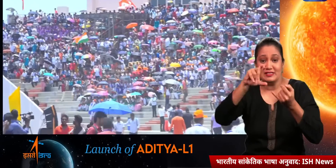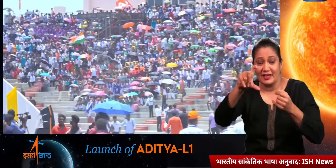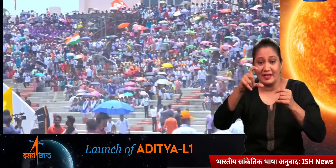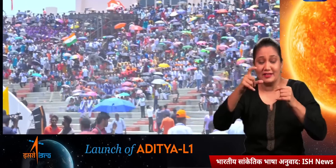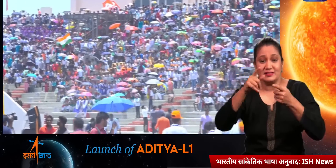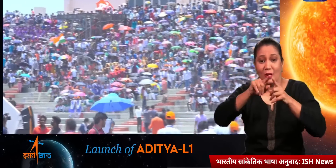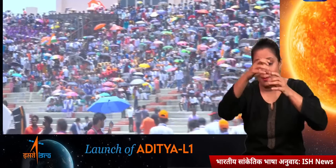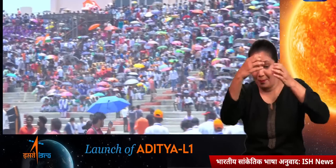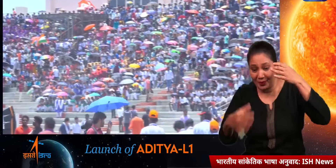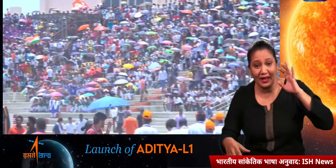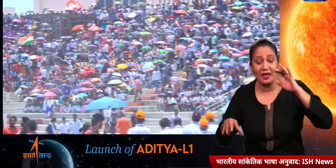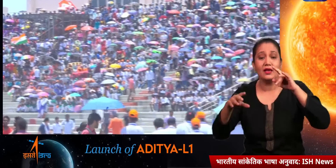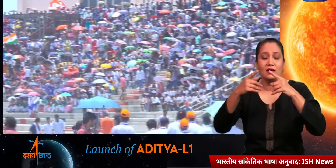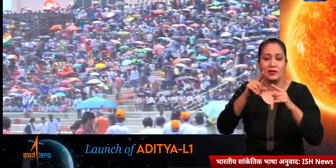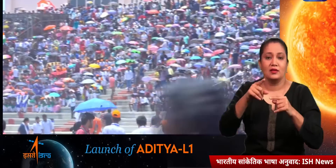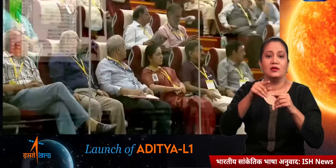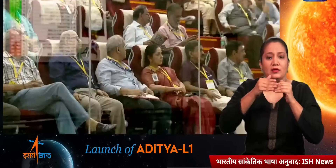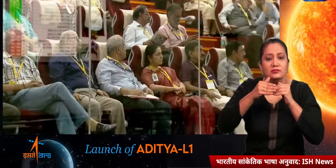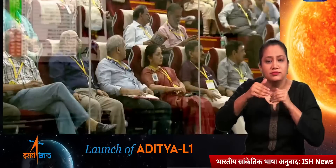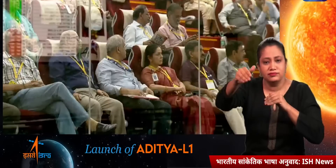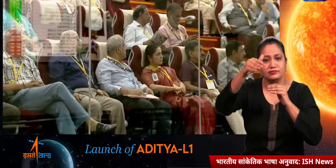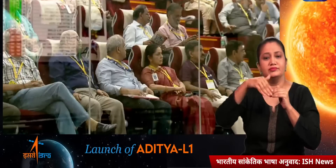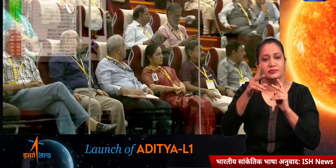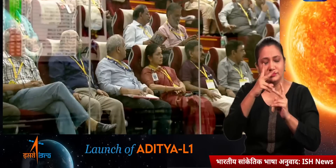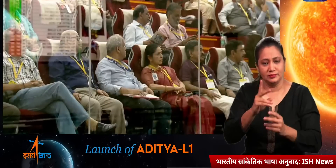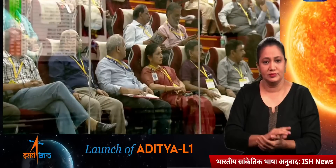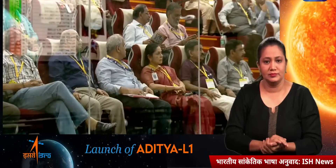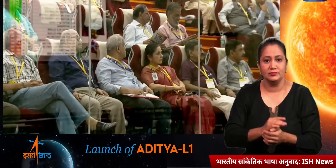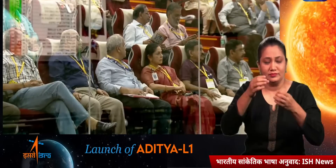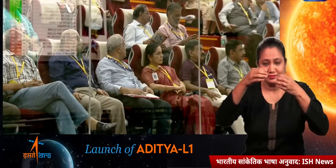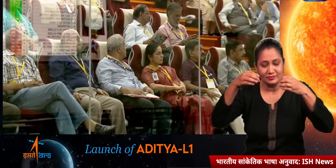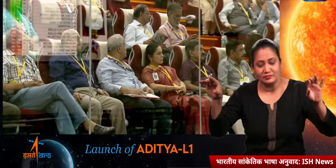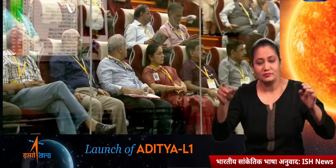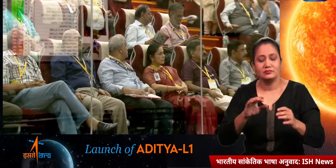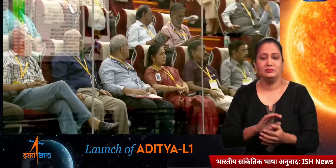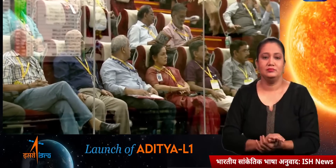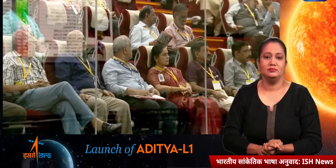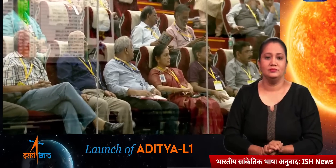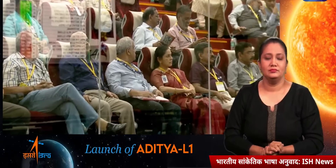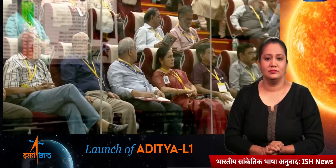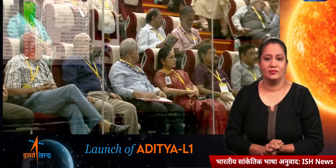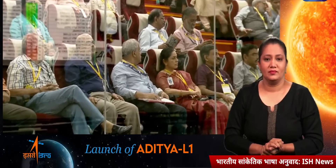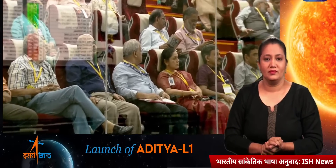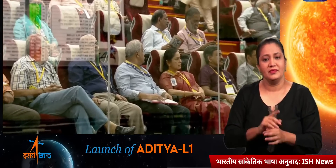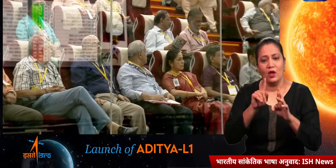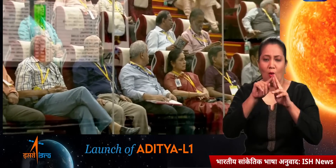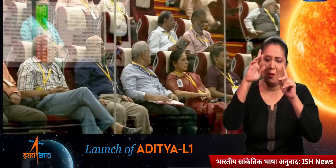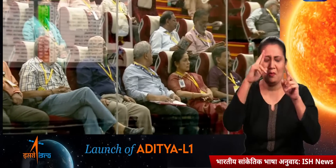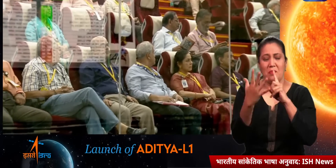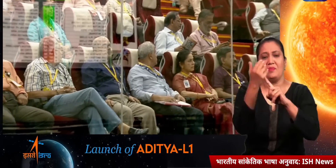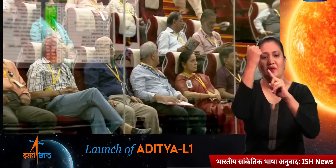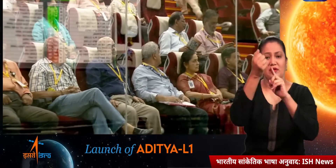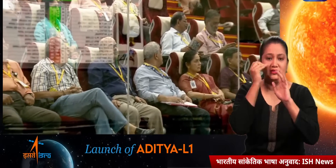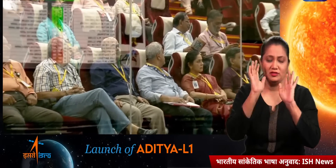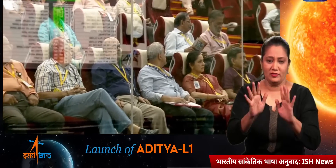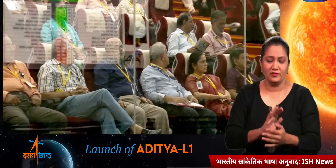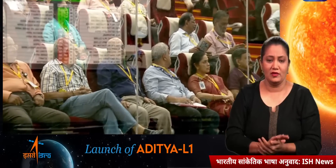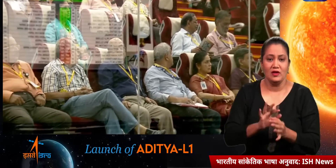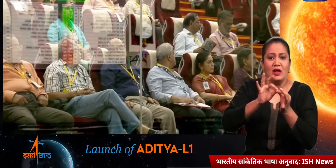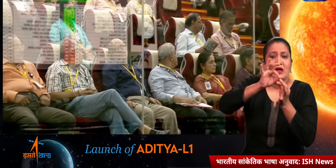of PS4, the injection conditions for the separation of Aditya L1 are expected to be achieved. An altitude